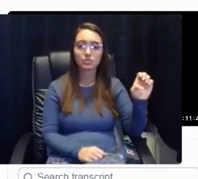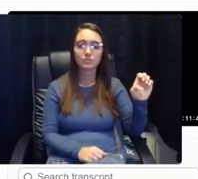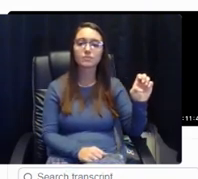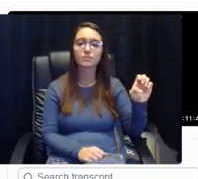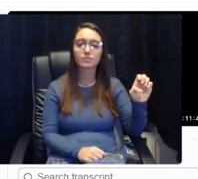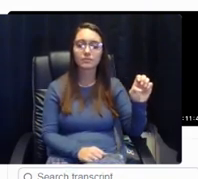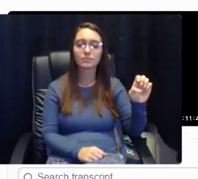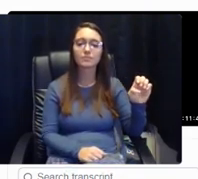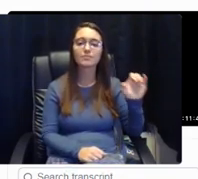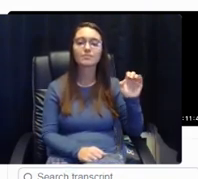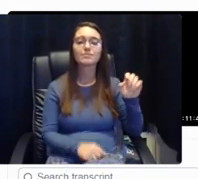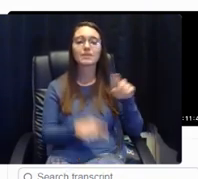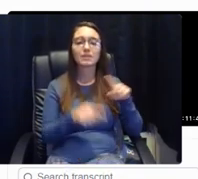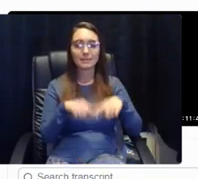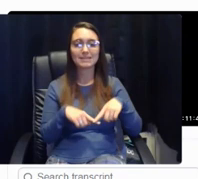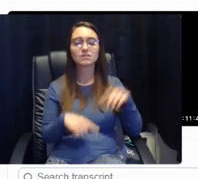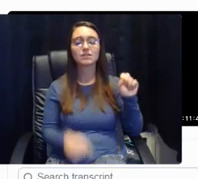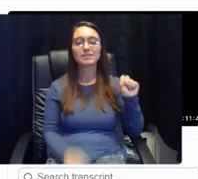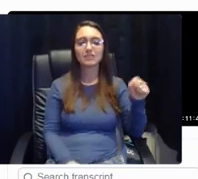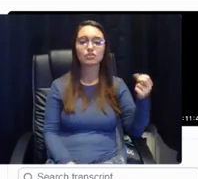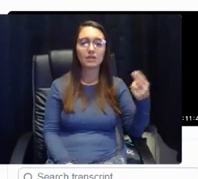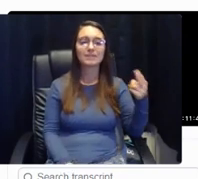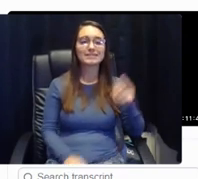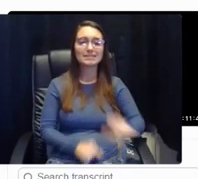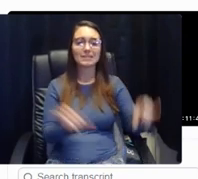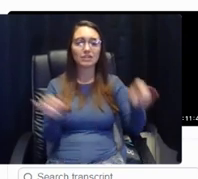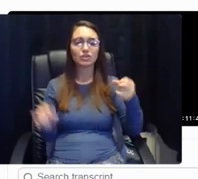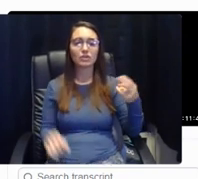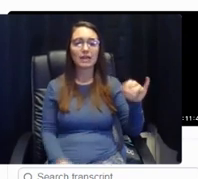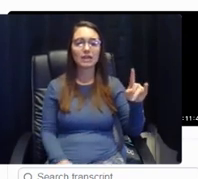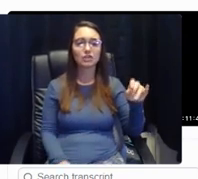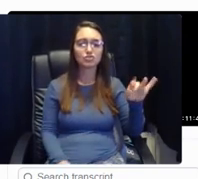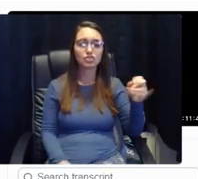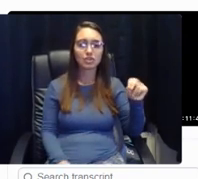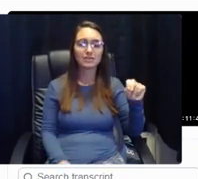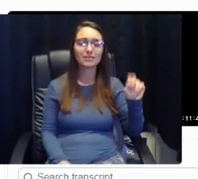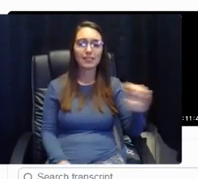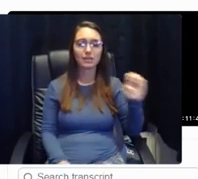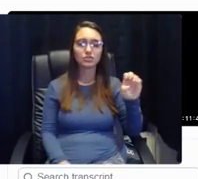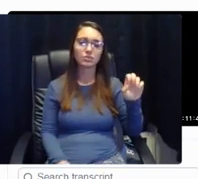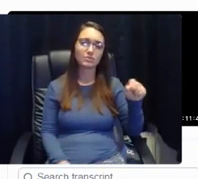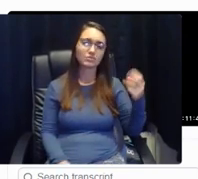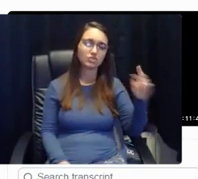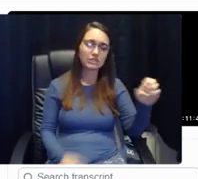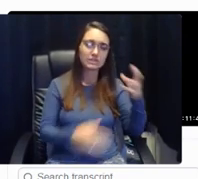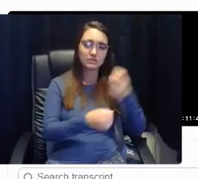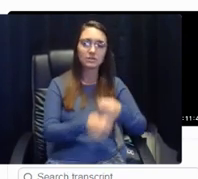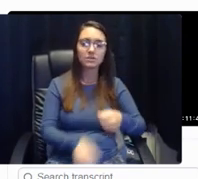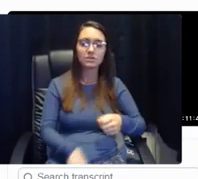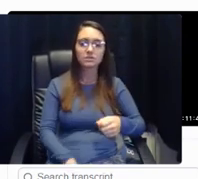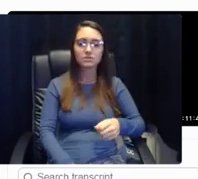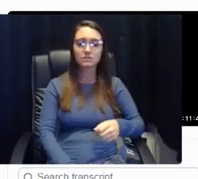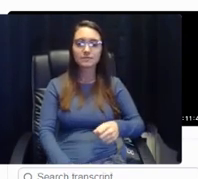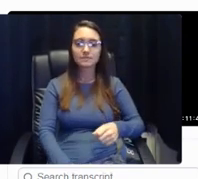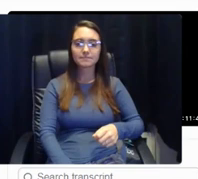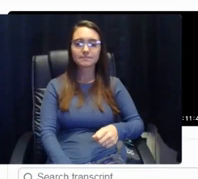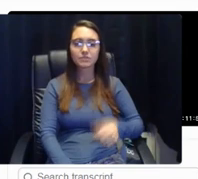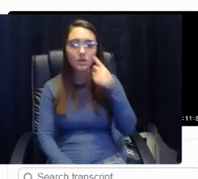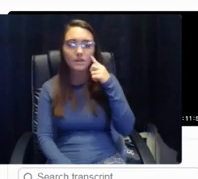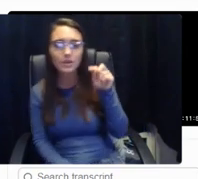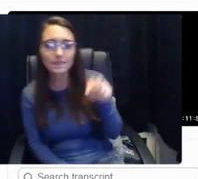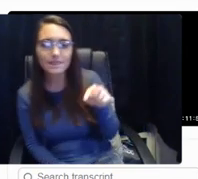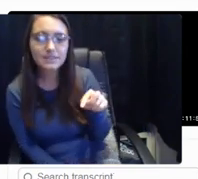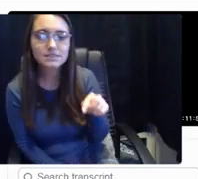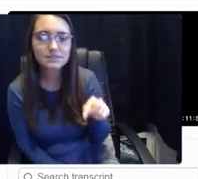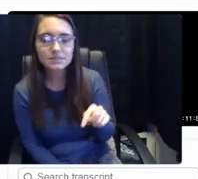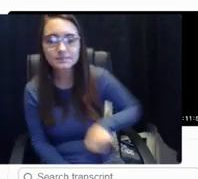with respect to the standard hydrogen electrode. So in this case here, it will allow